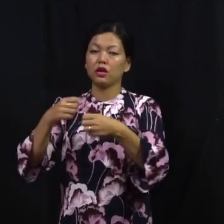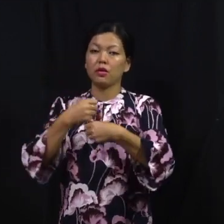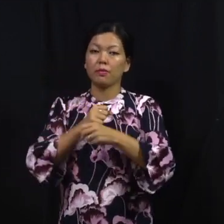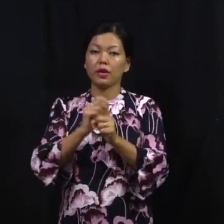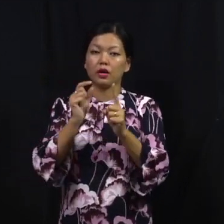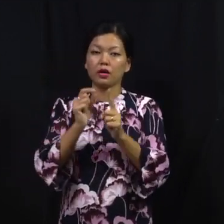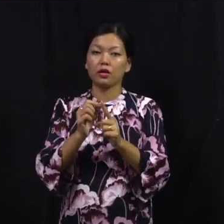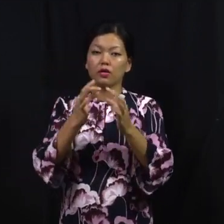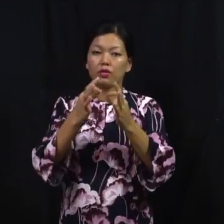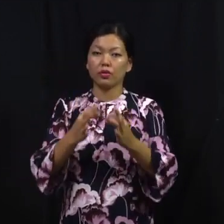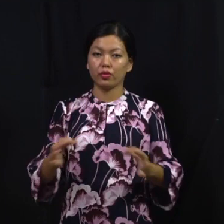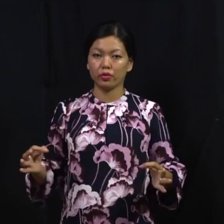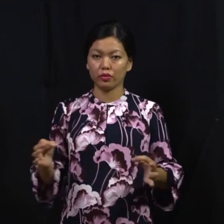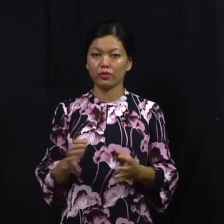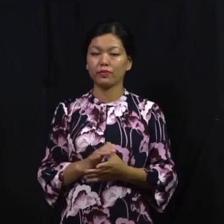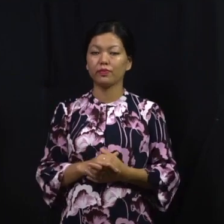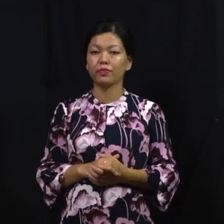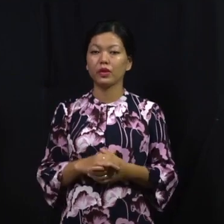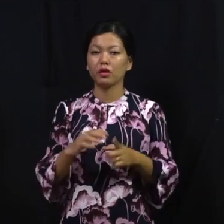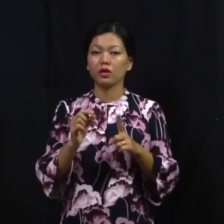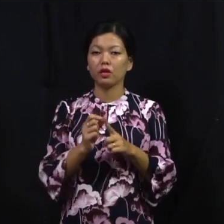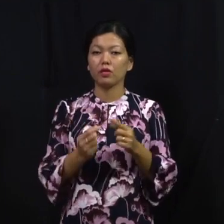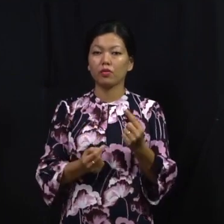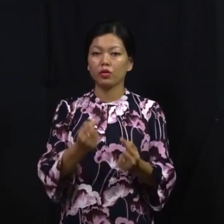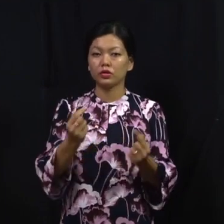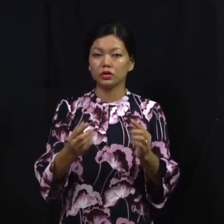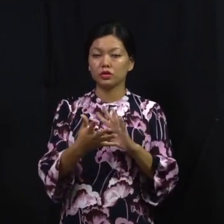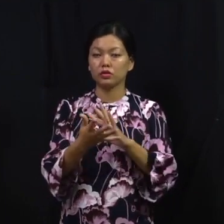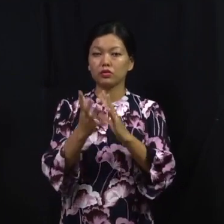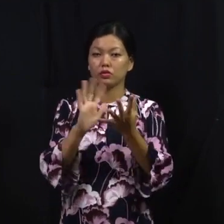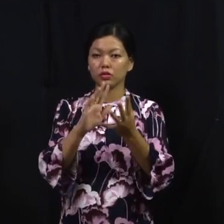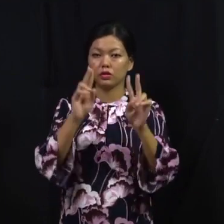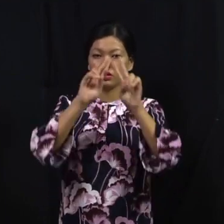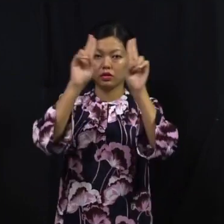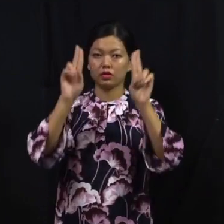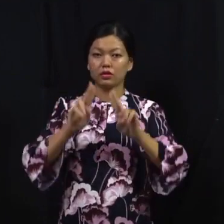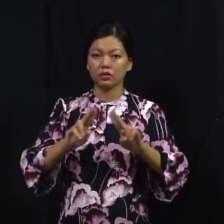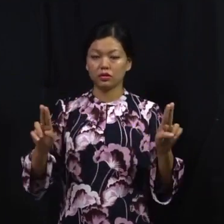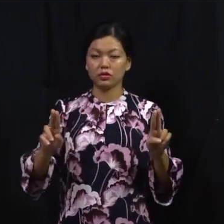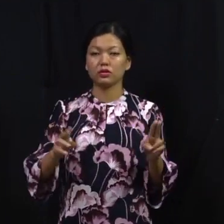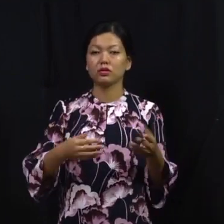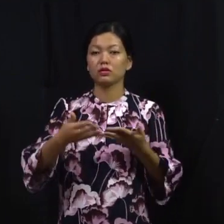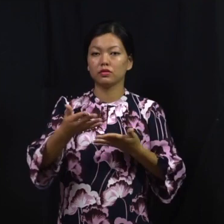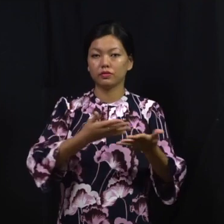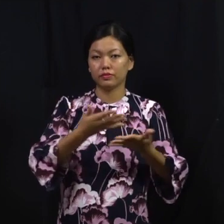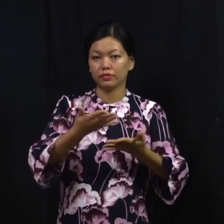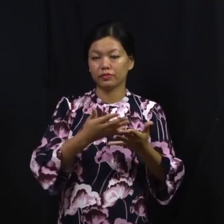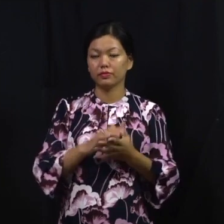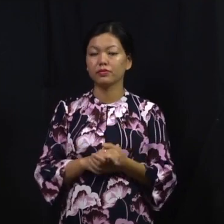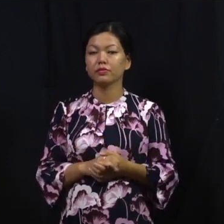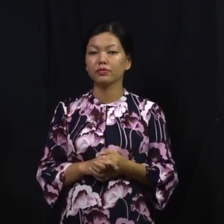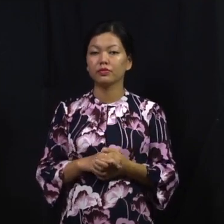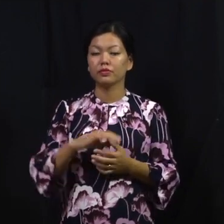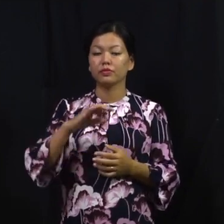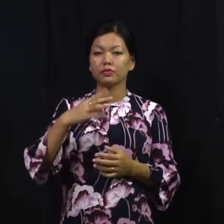realized in the contemporary world politics when it is discussed in the international organization. Okay, point number